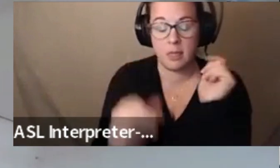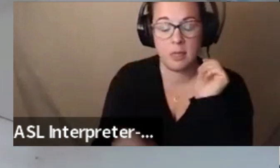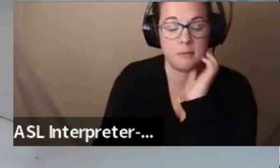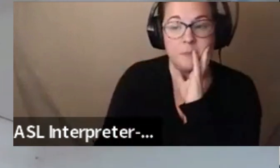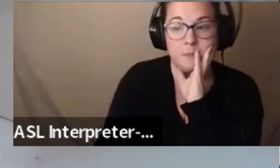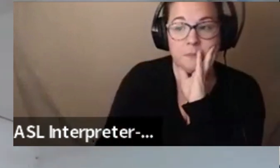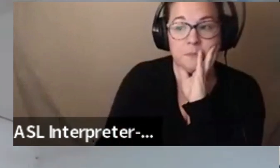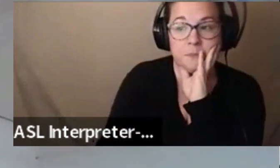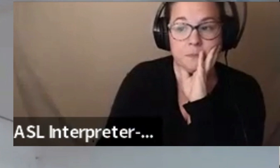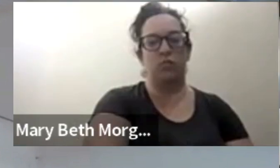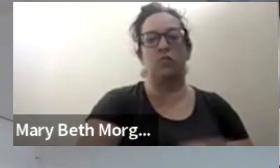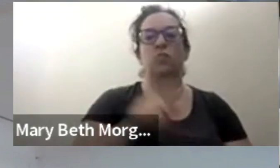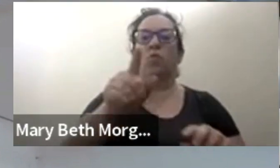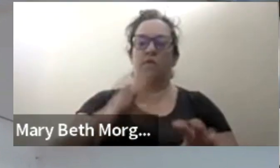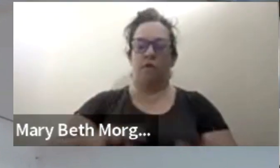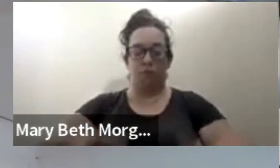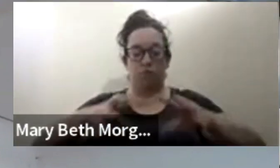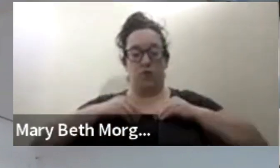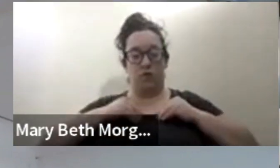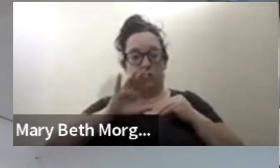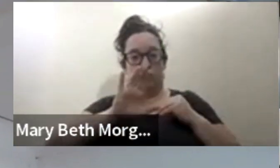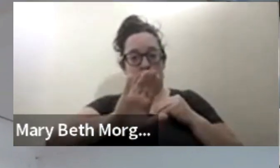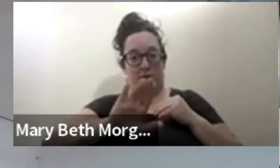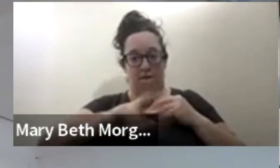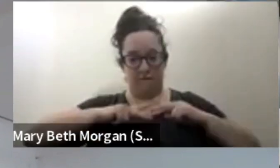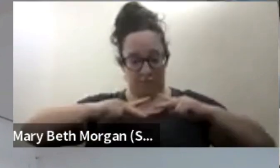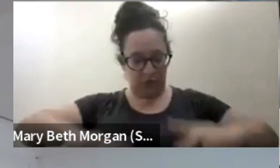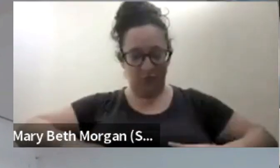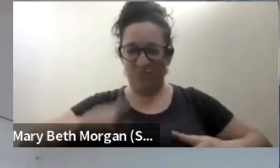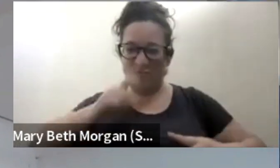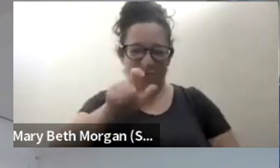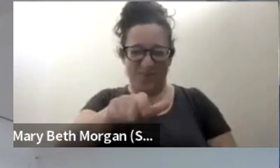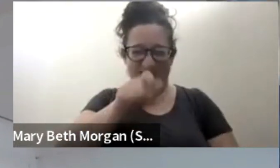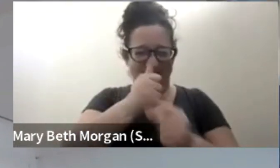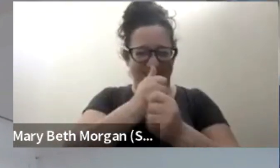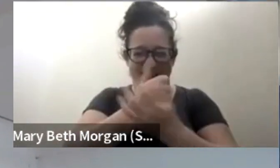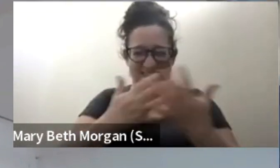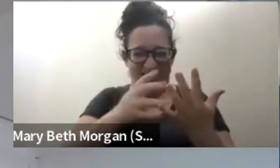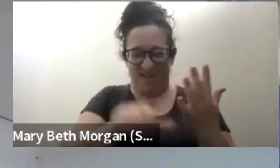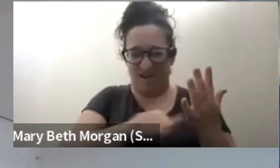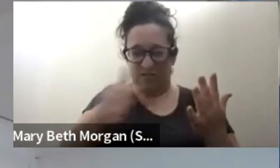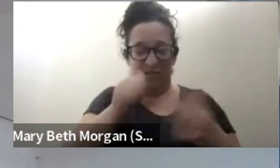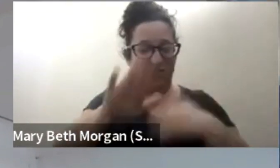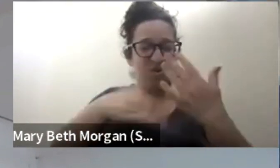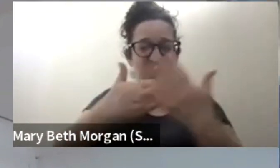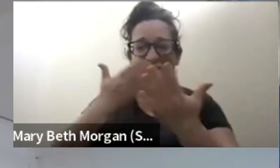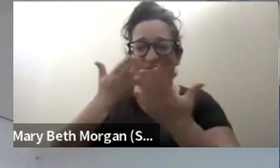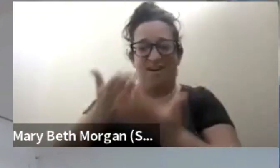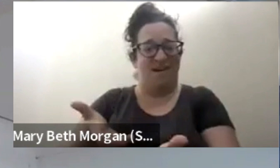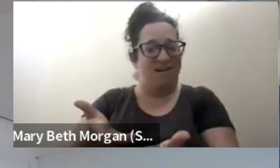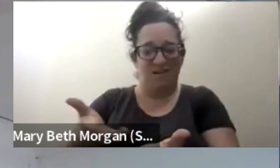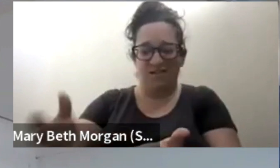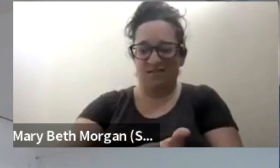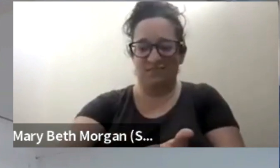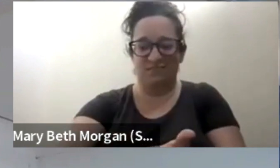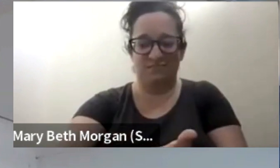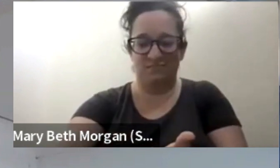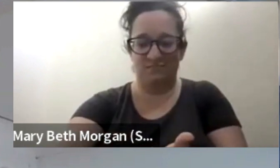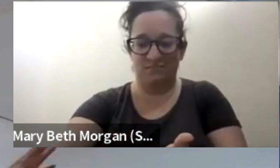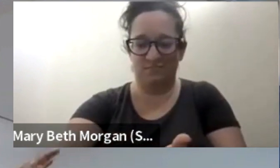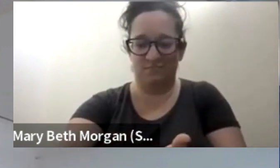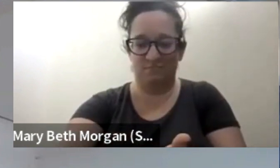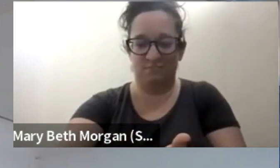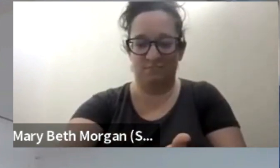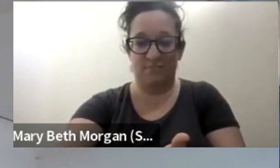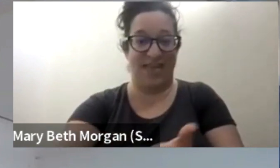your system. Then you don't need anything else from me, because it's all there in those texts